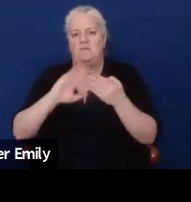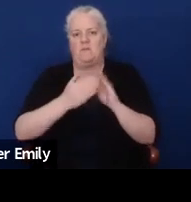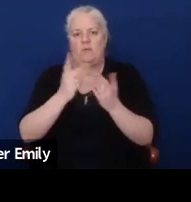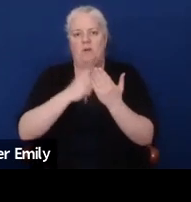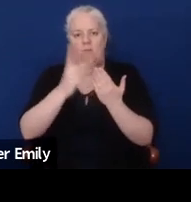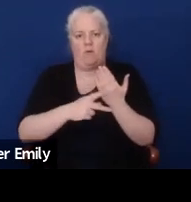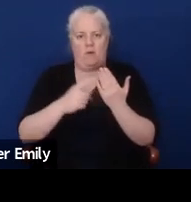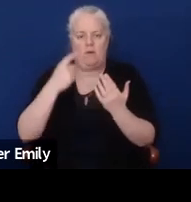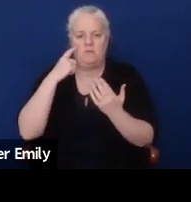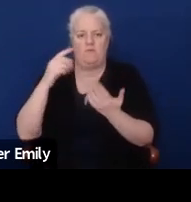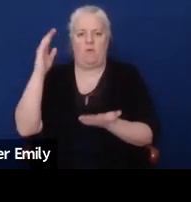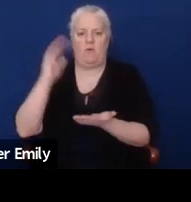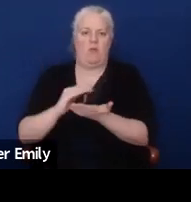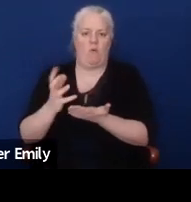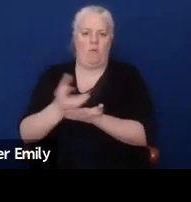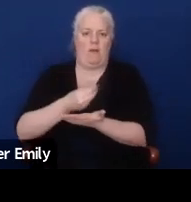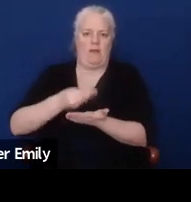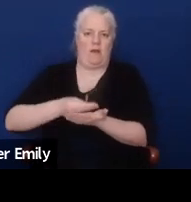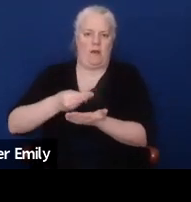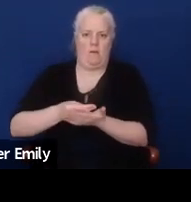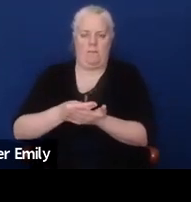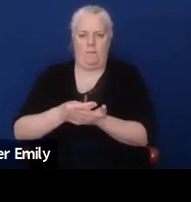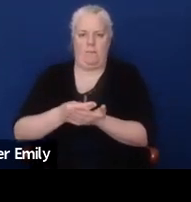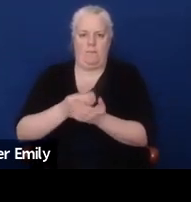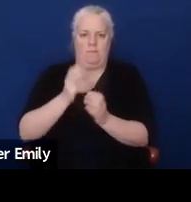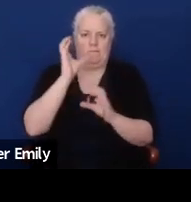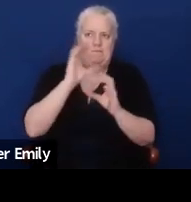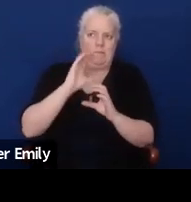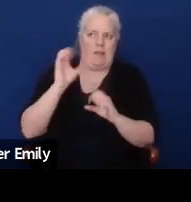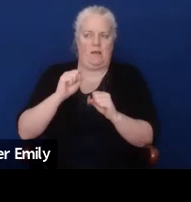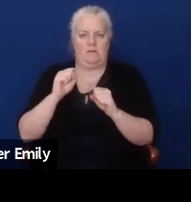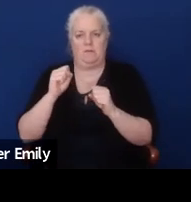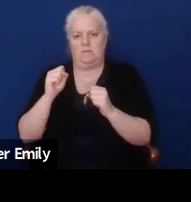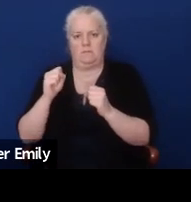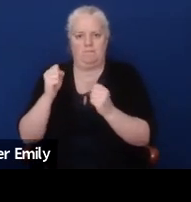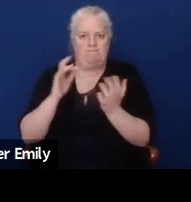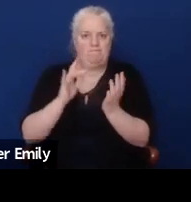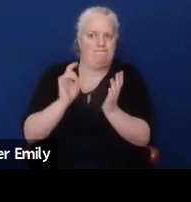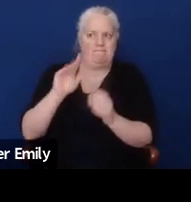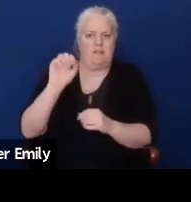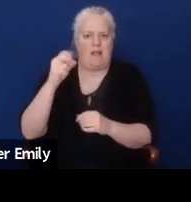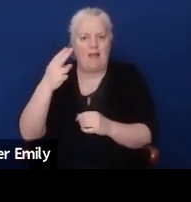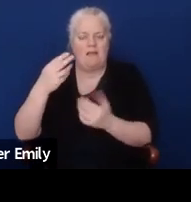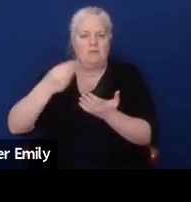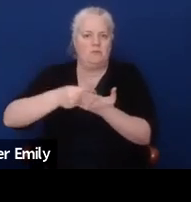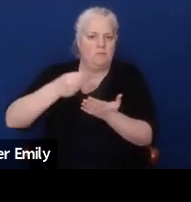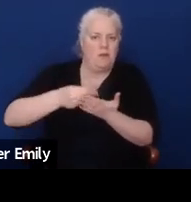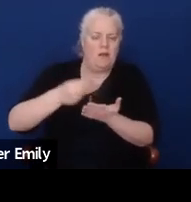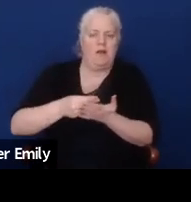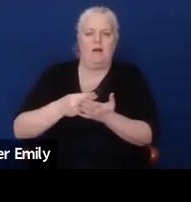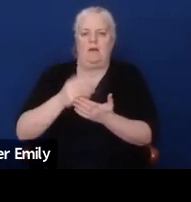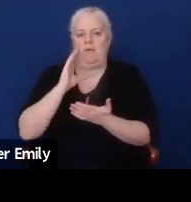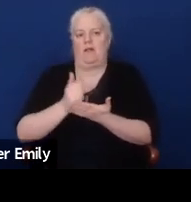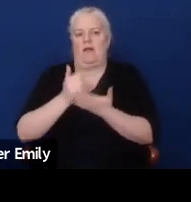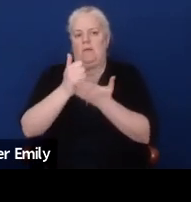can find some, cash or money that help you. Definitely take advantage of them. If you see a match saving accounts in